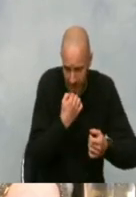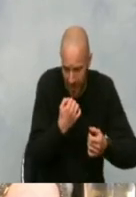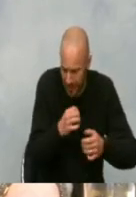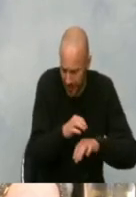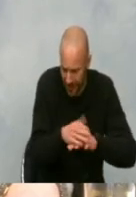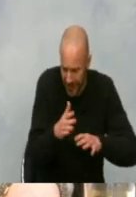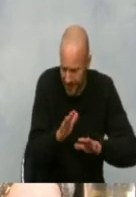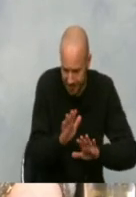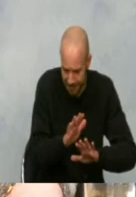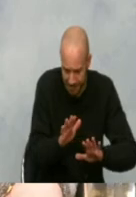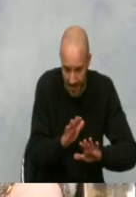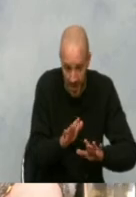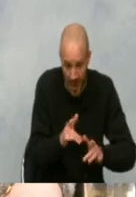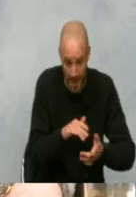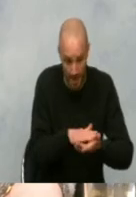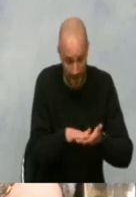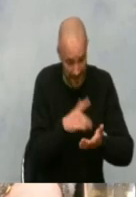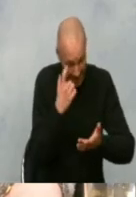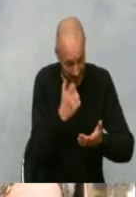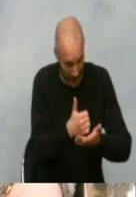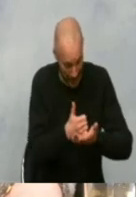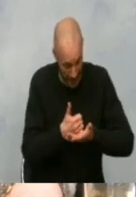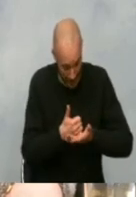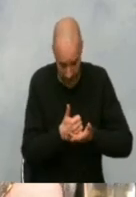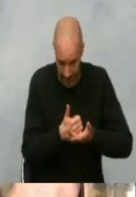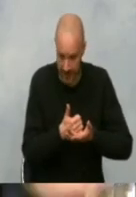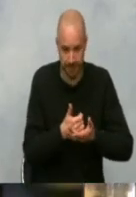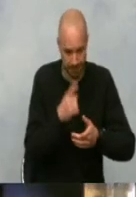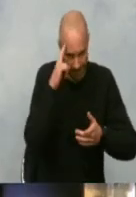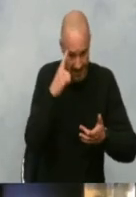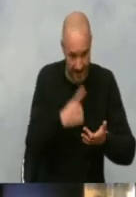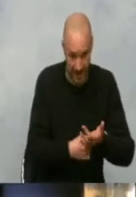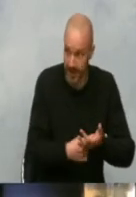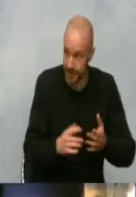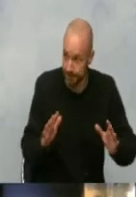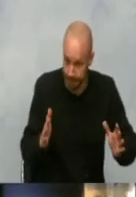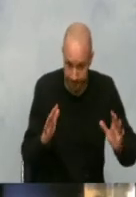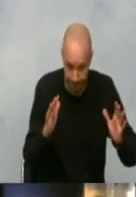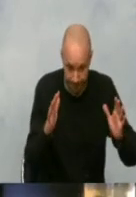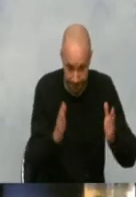and help us to make decisions. So thank you very much to the team.